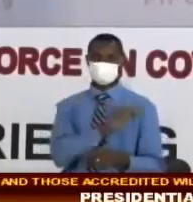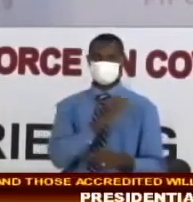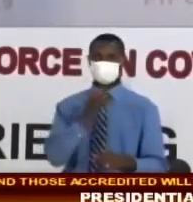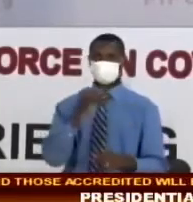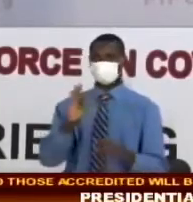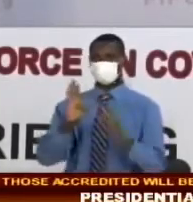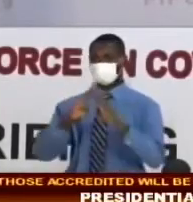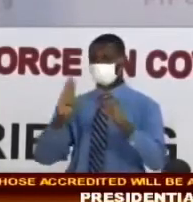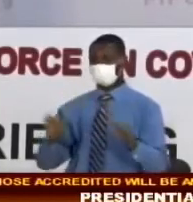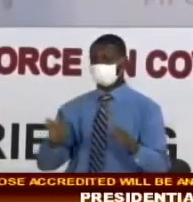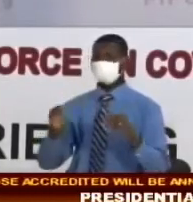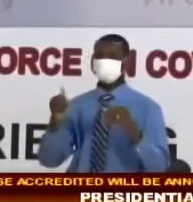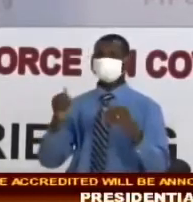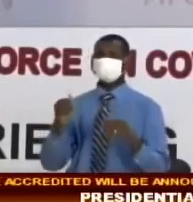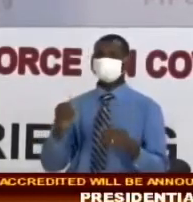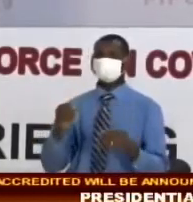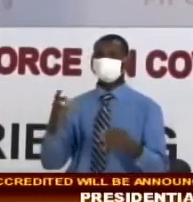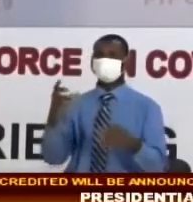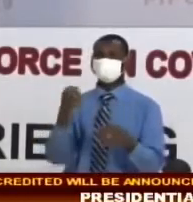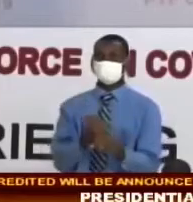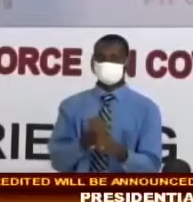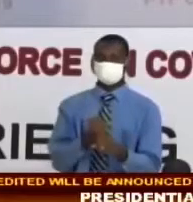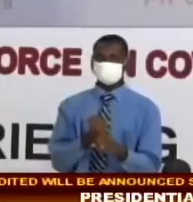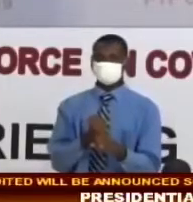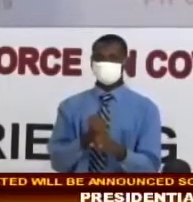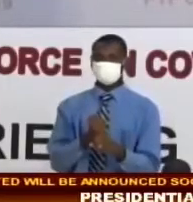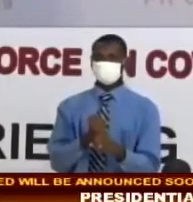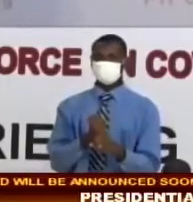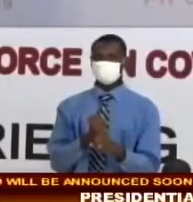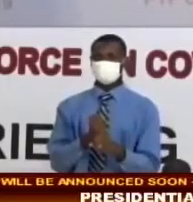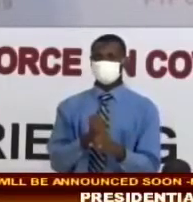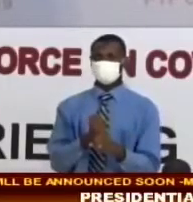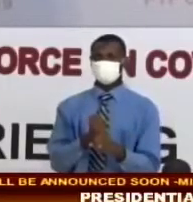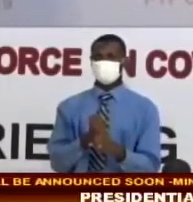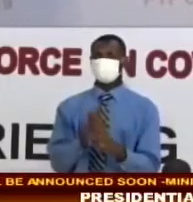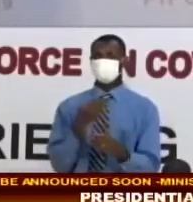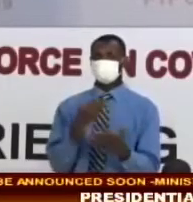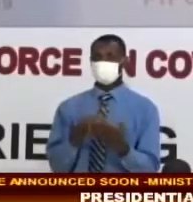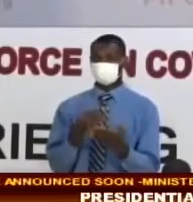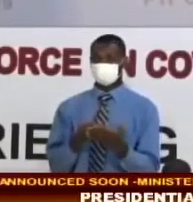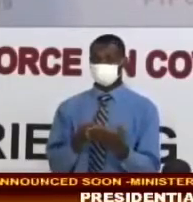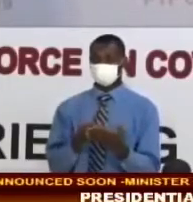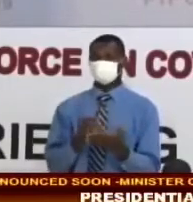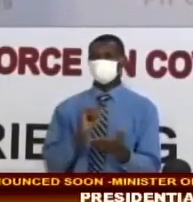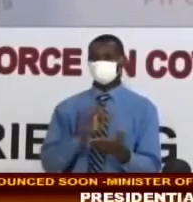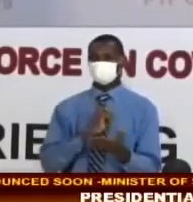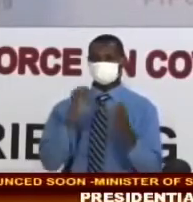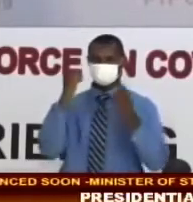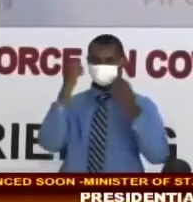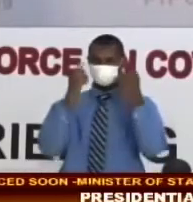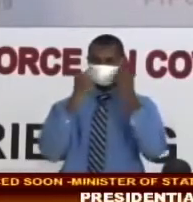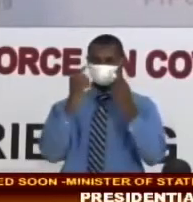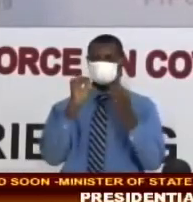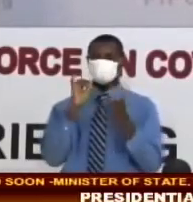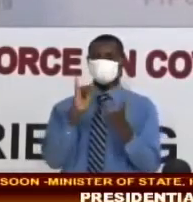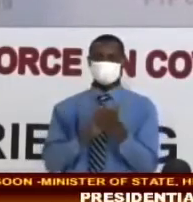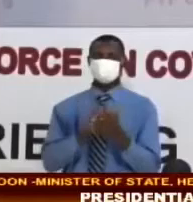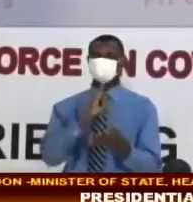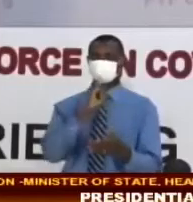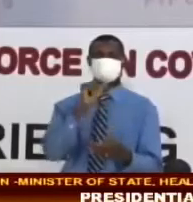being given the cash intervention, I think this is near